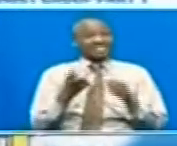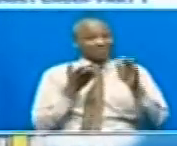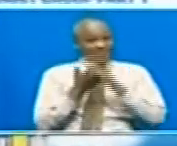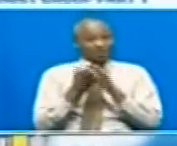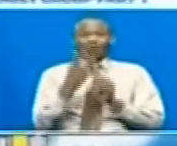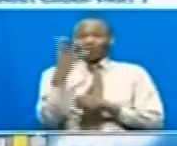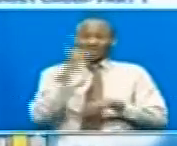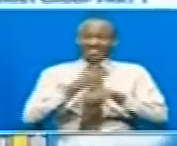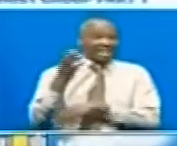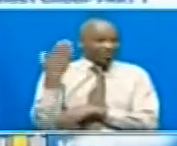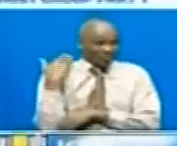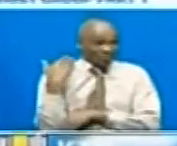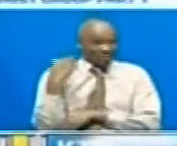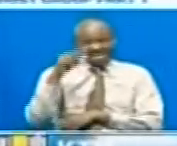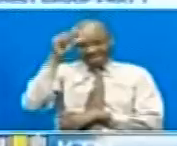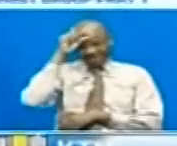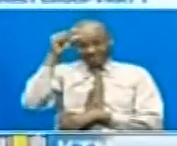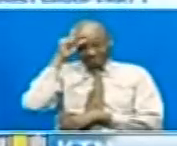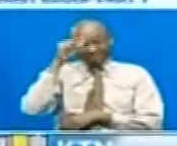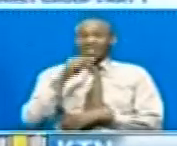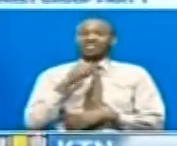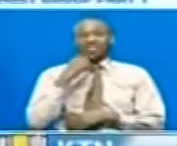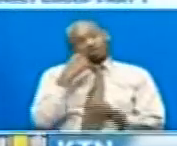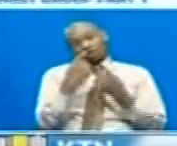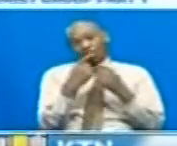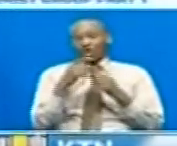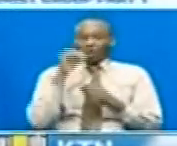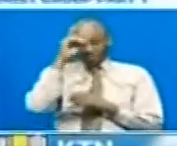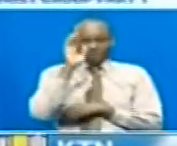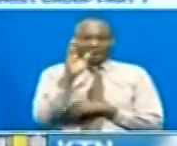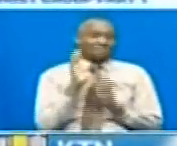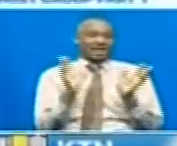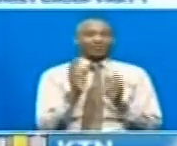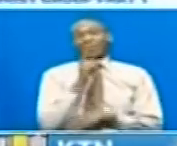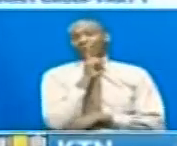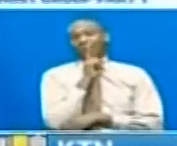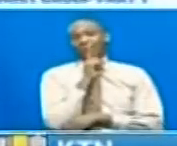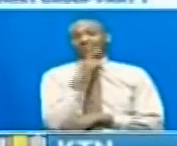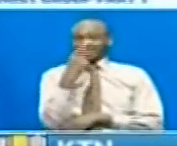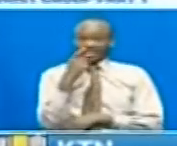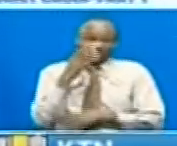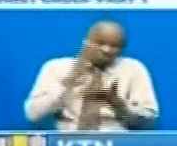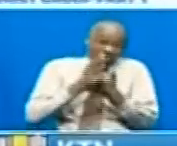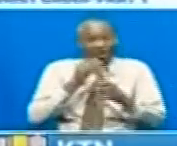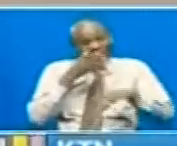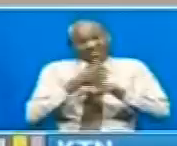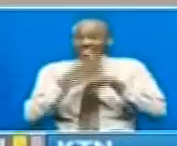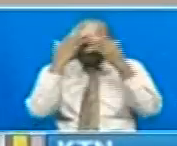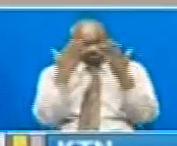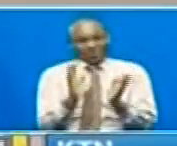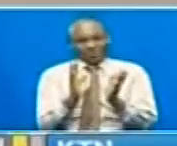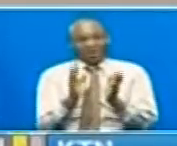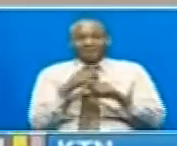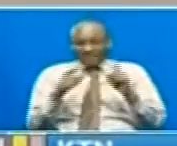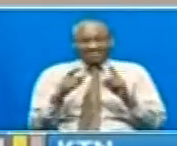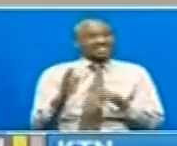posted 4 days ago, the government has not commented on its release and its authenticity. But according to security